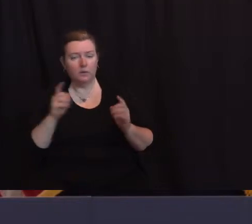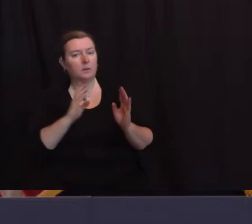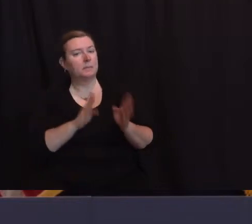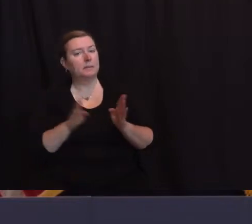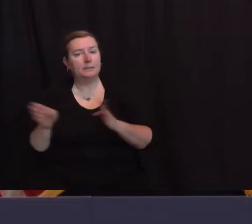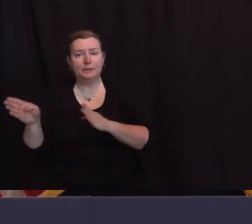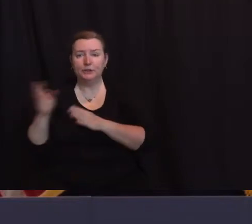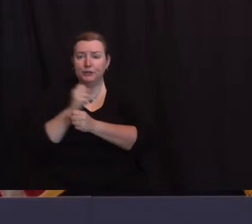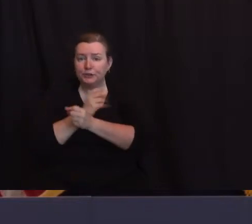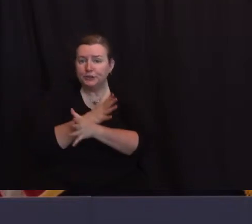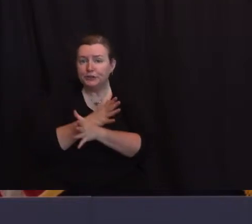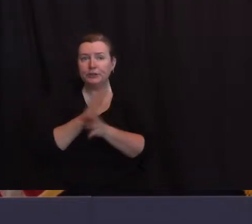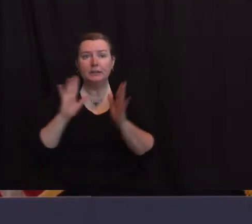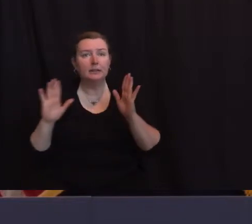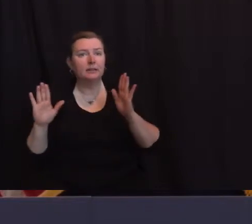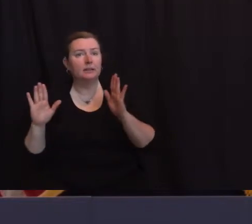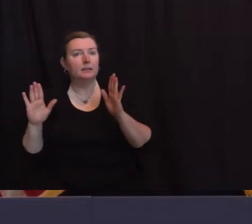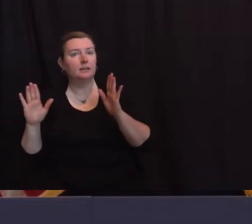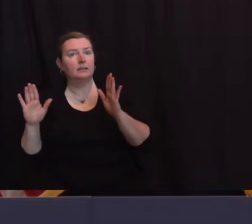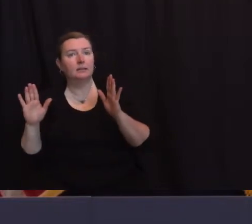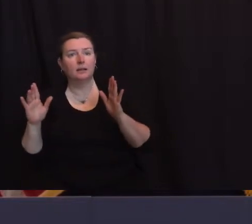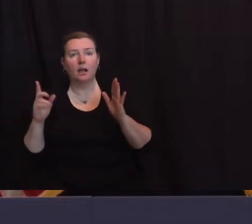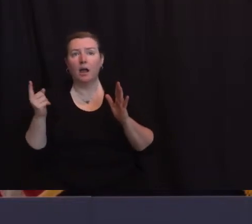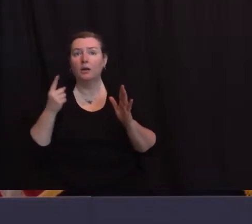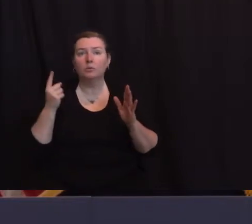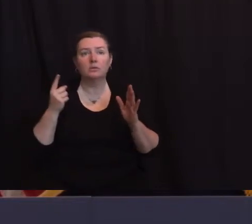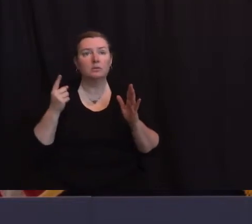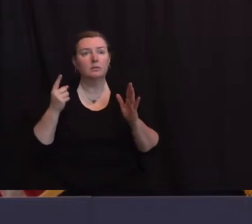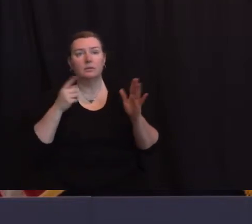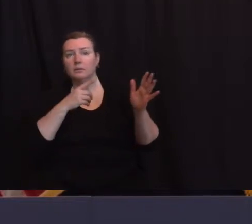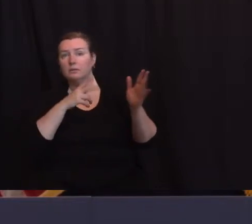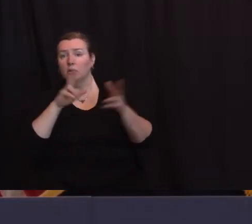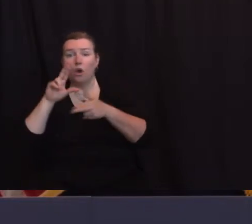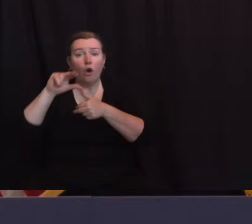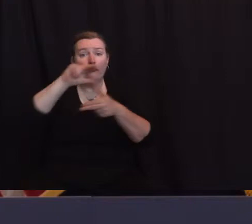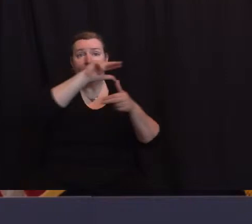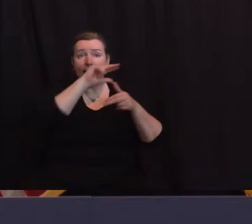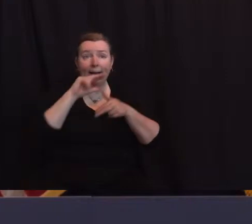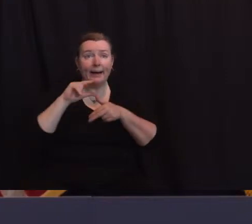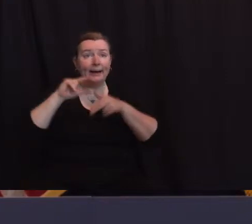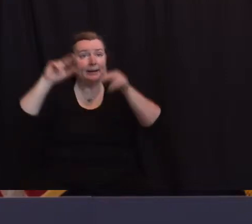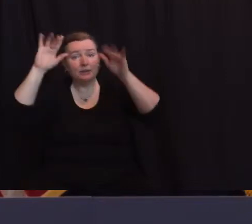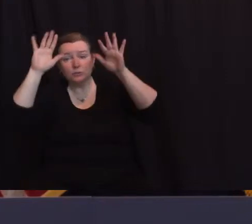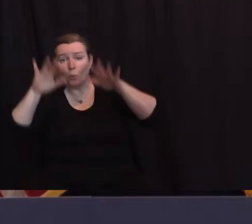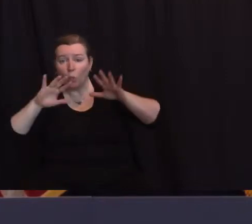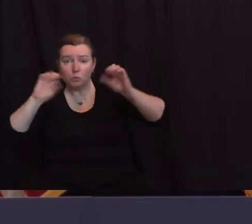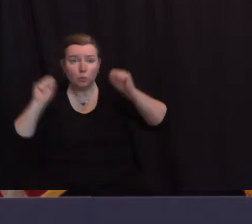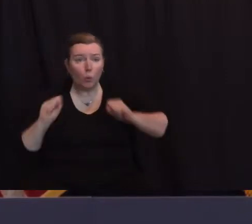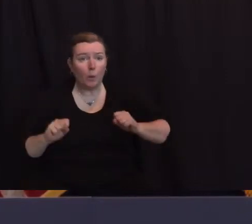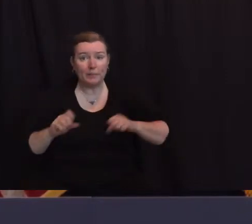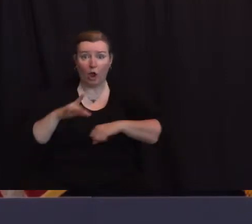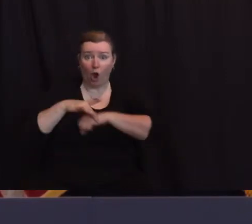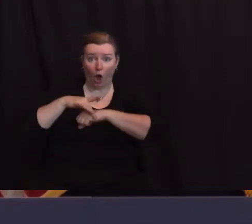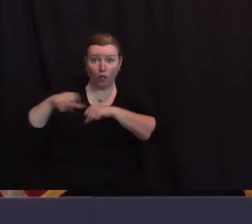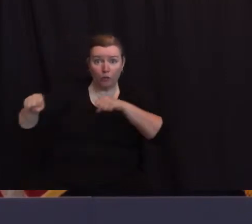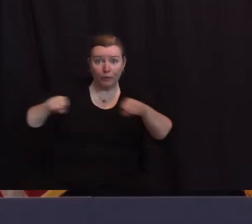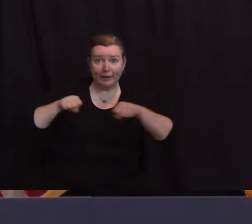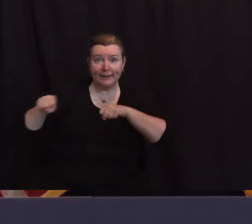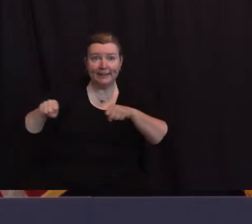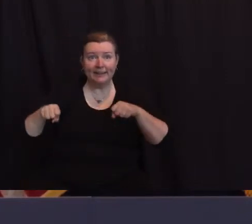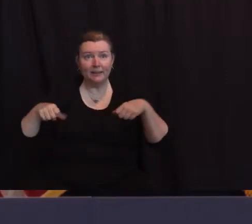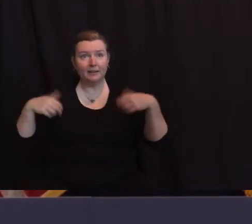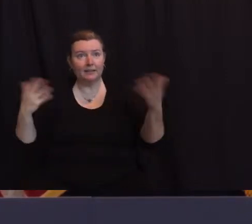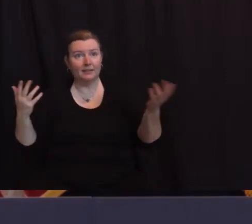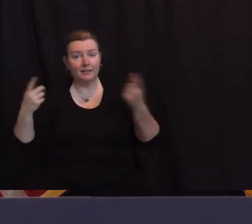a hurricane or snowstorms that we usually have a pretty good advance notice on those, but earthquakes and tornadoes pretty